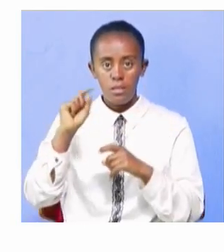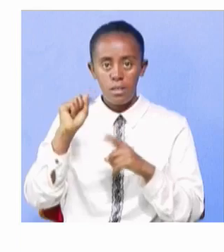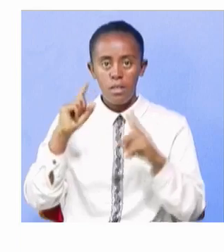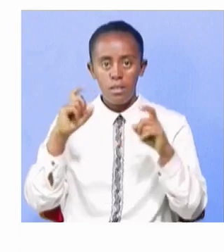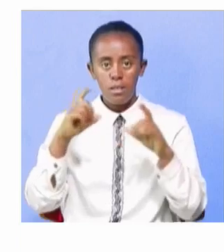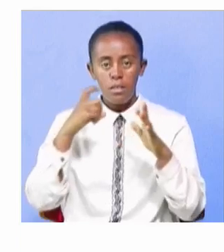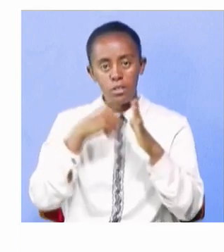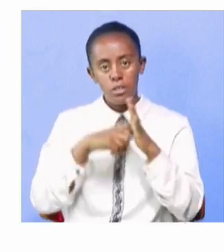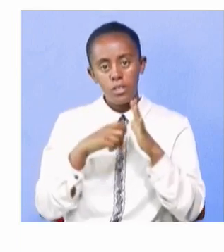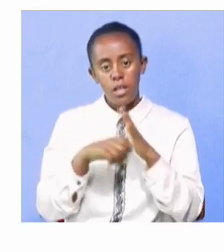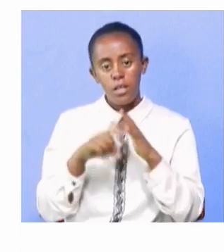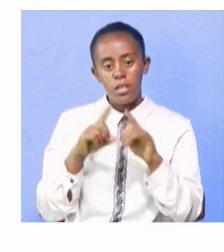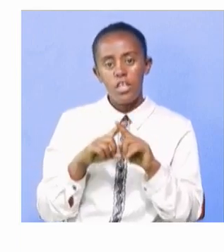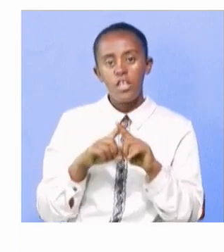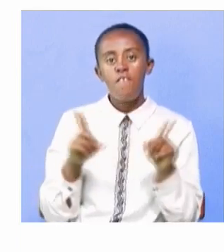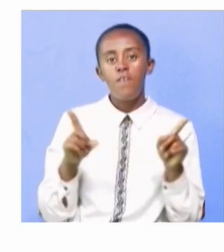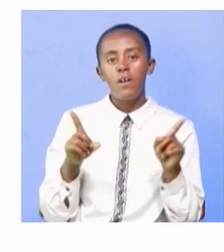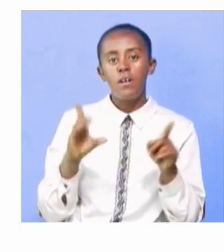results differ